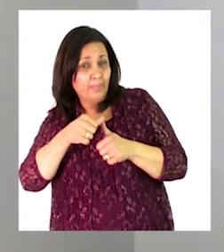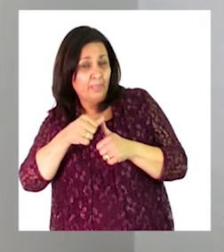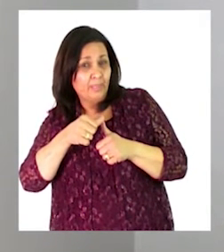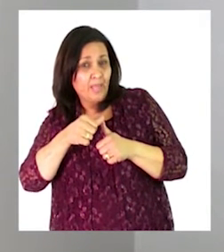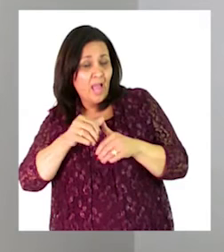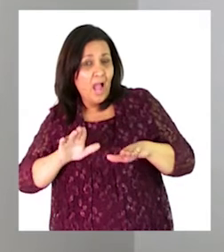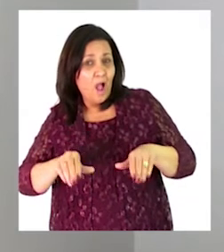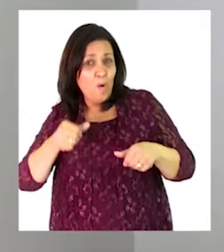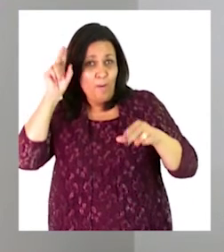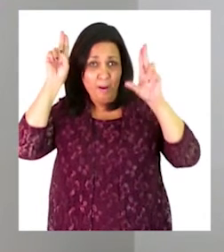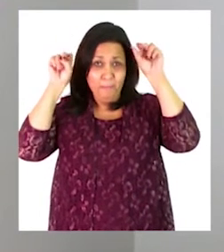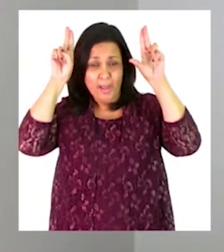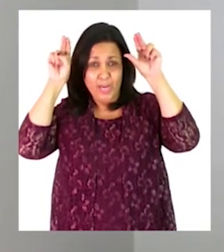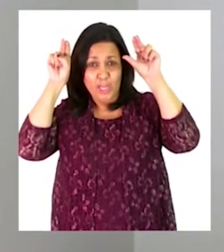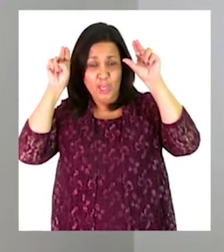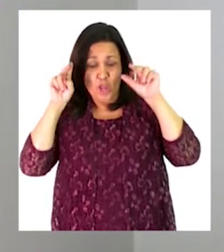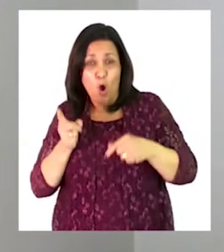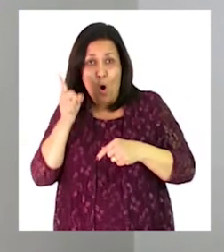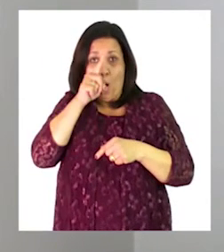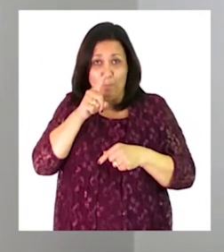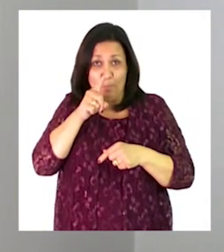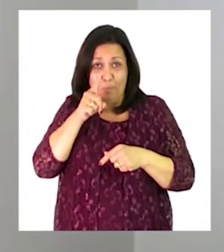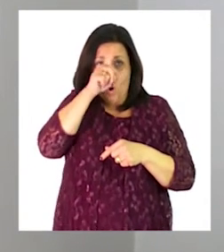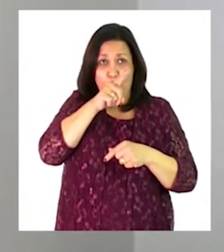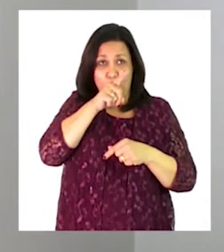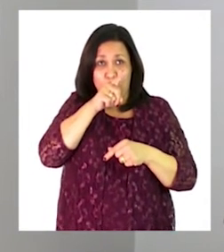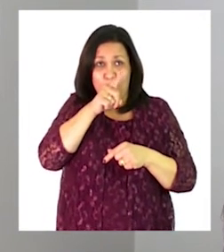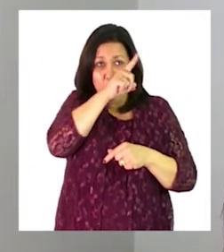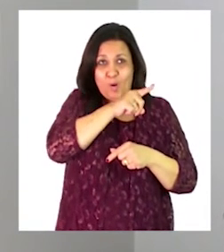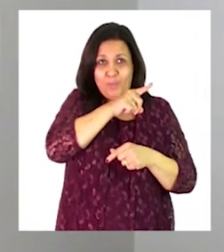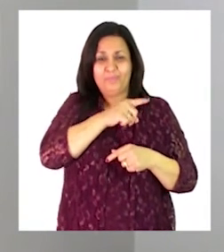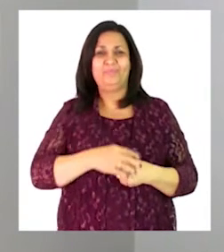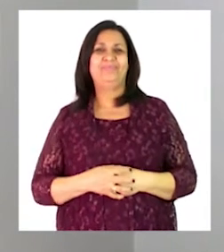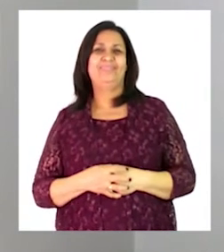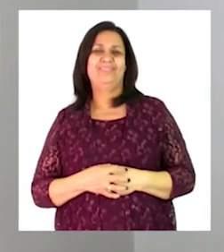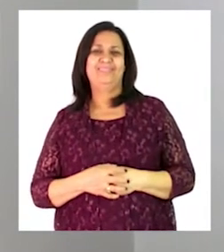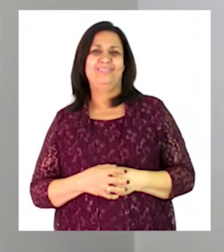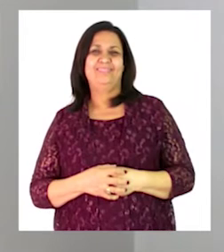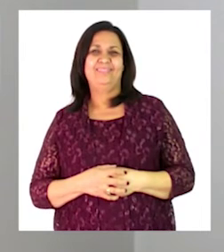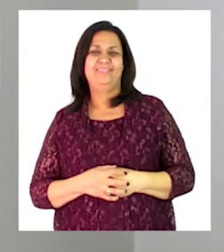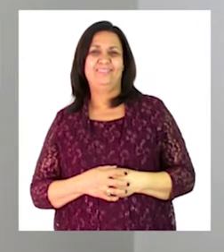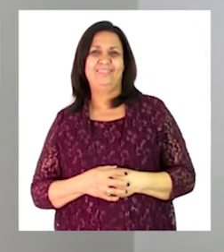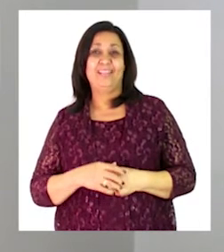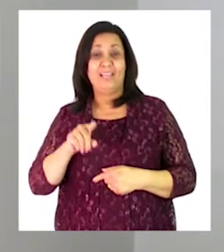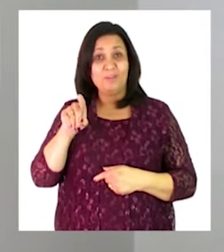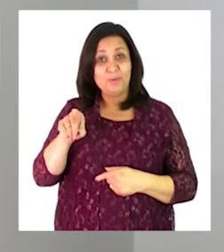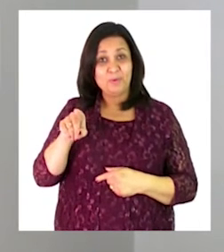bunny hops back on the number line. Would you like to make the